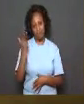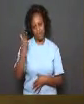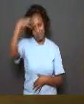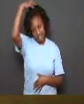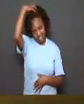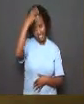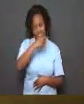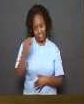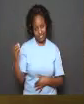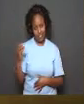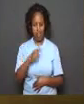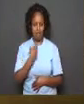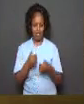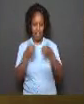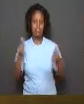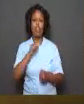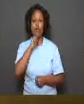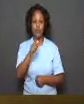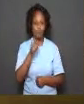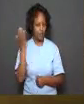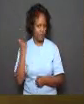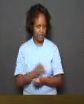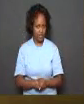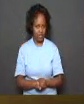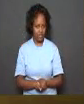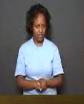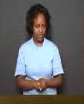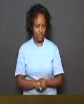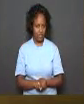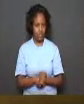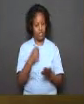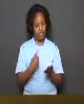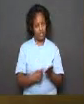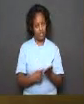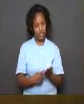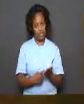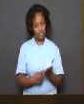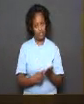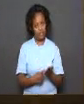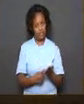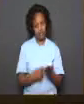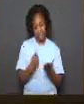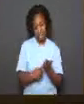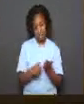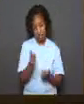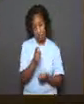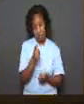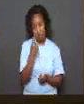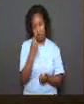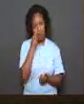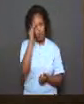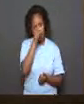and religion. In this, it is not alone. Many